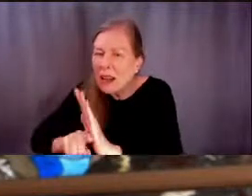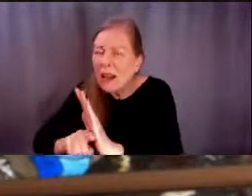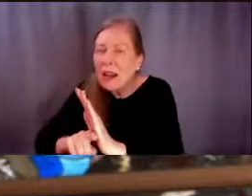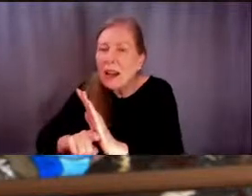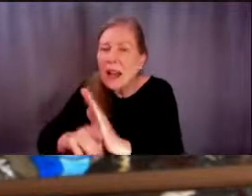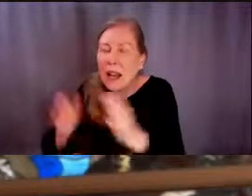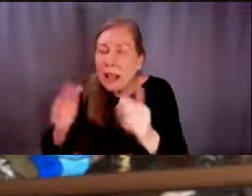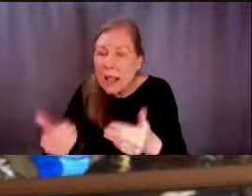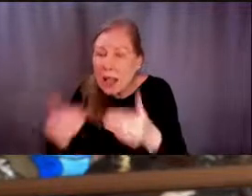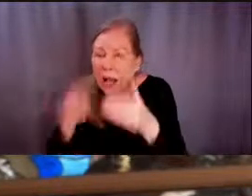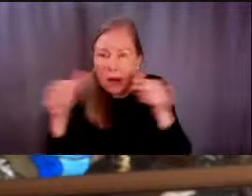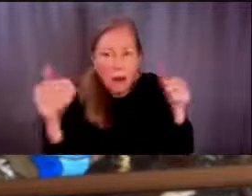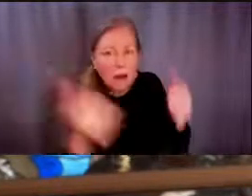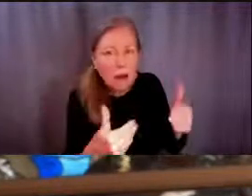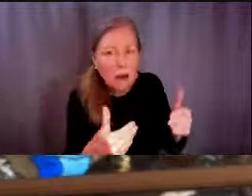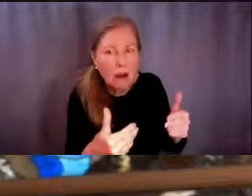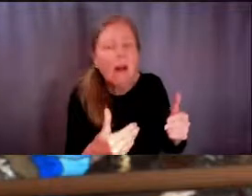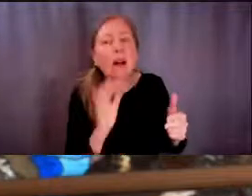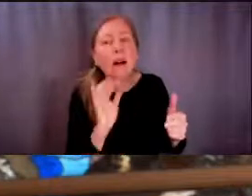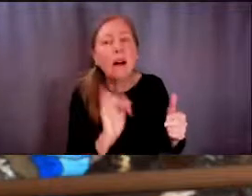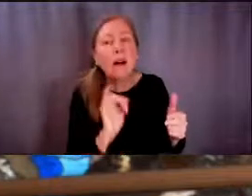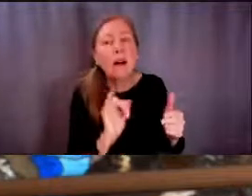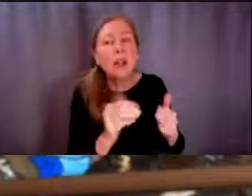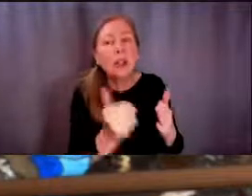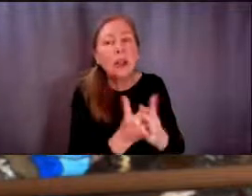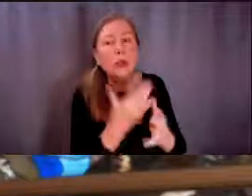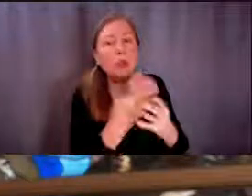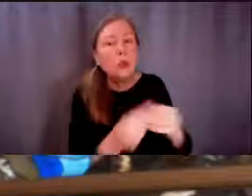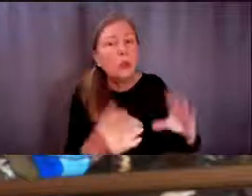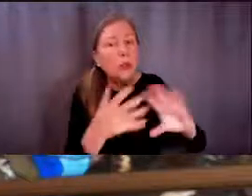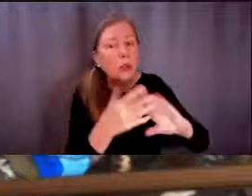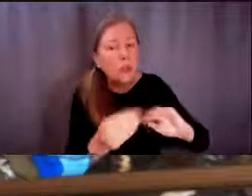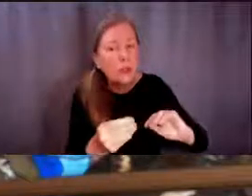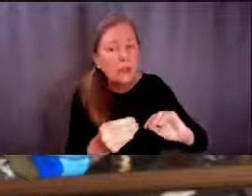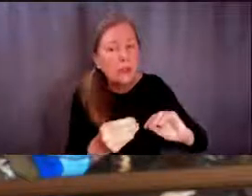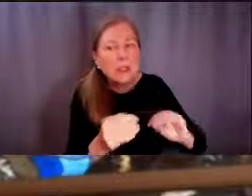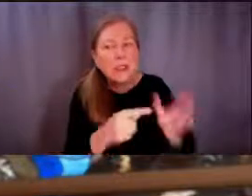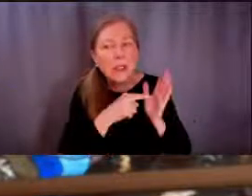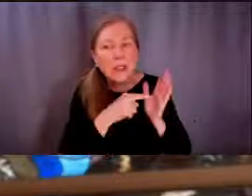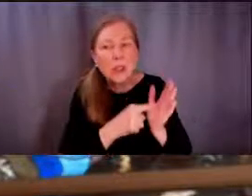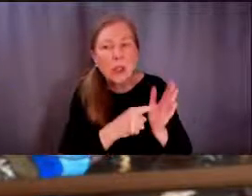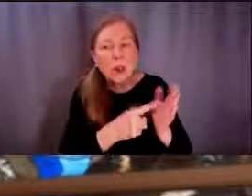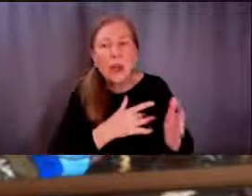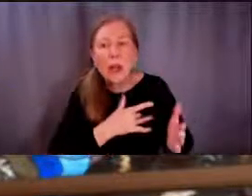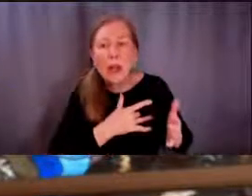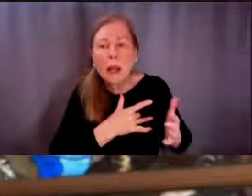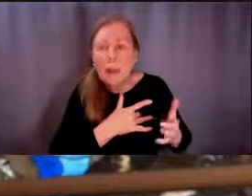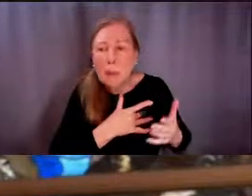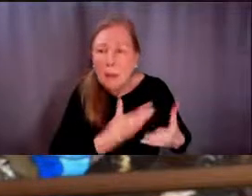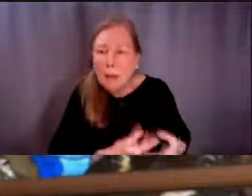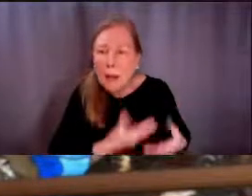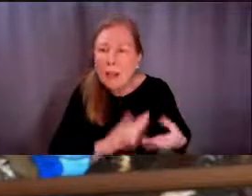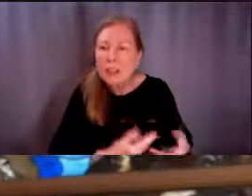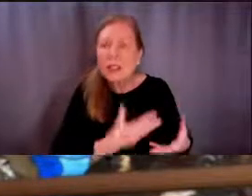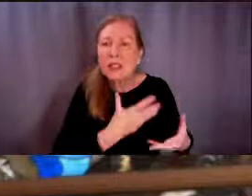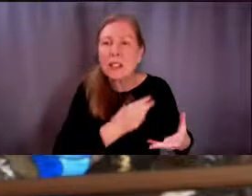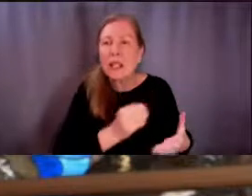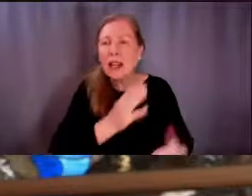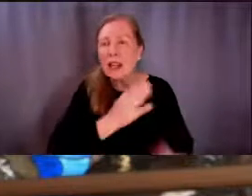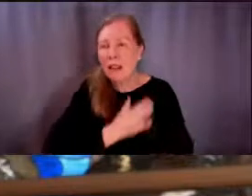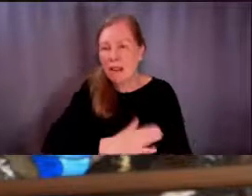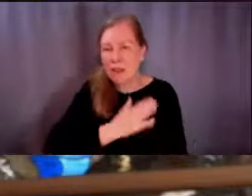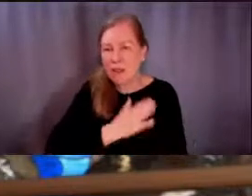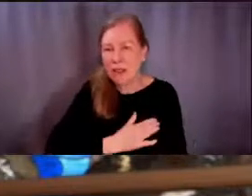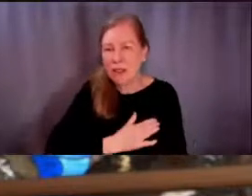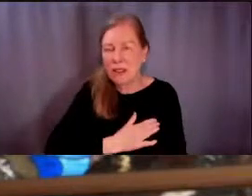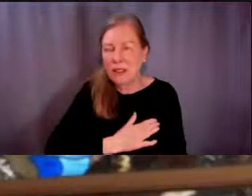words of compassion and comfort. Comfort. Oh, comfort my people, says the Lord. That's